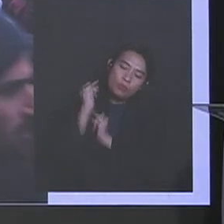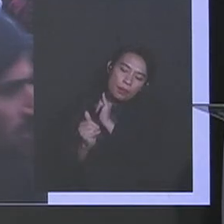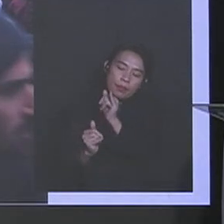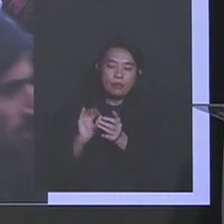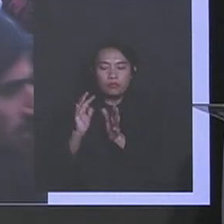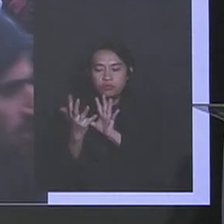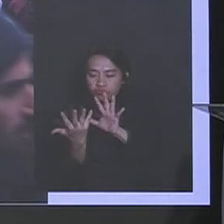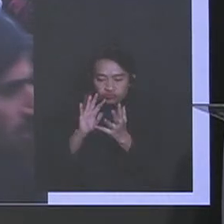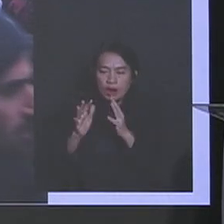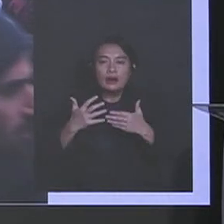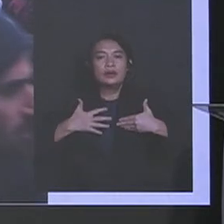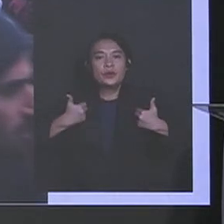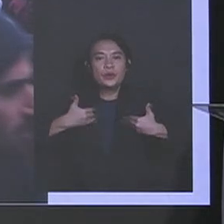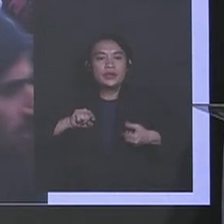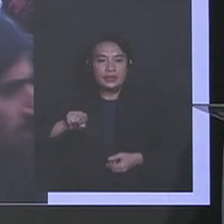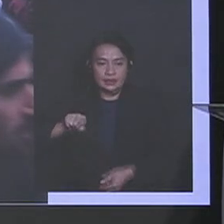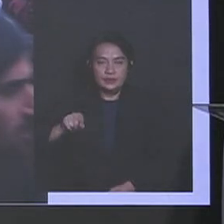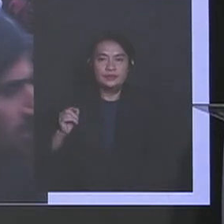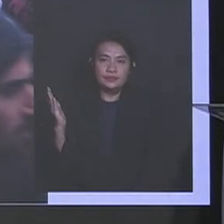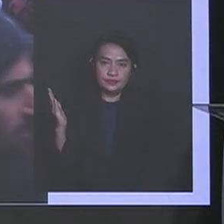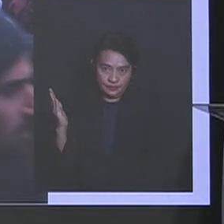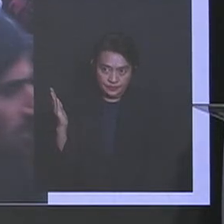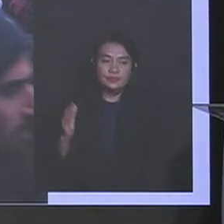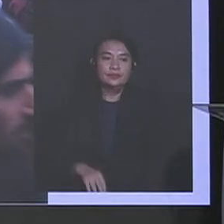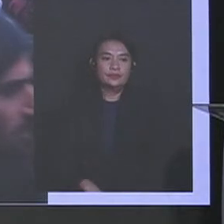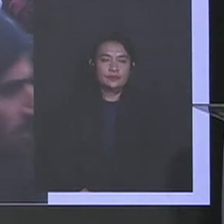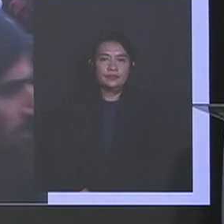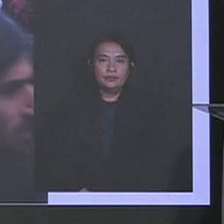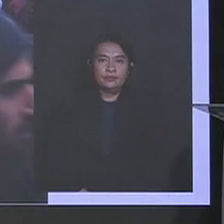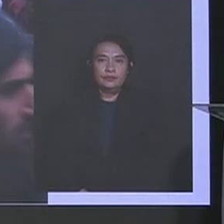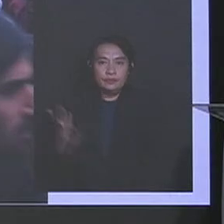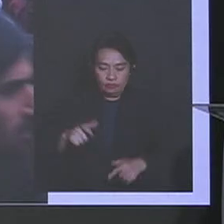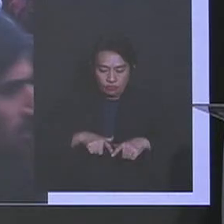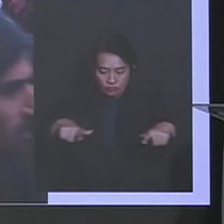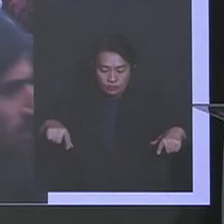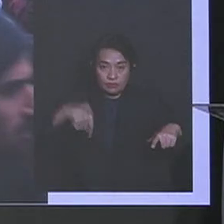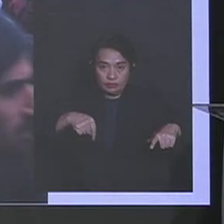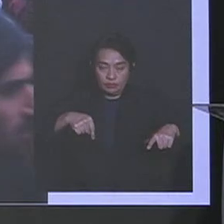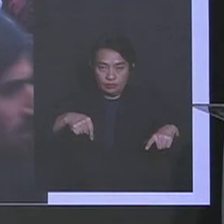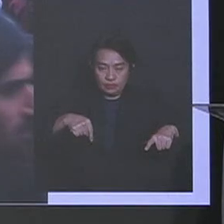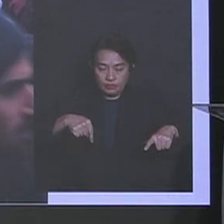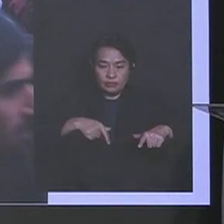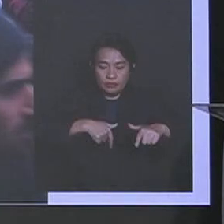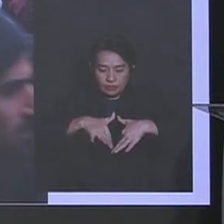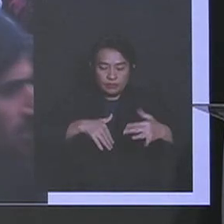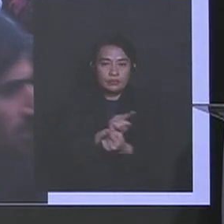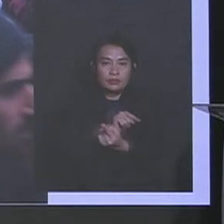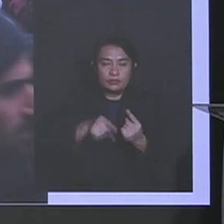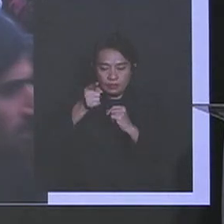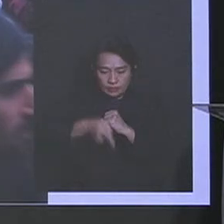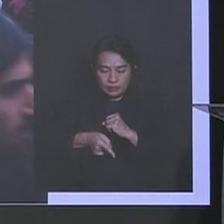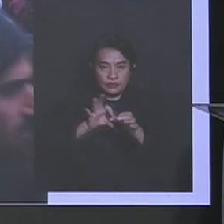And it's also our truly public space. The street is our truly publicly owned space. So that's